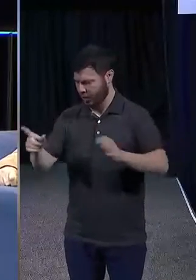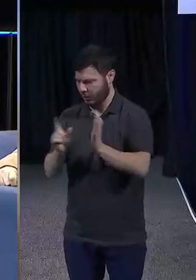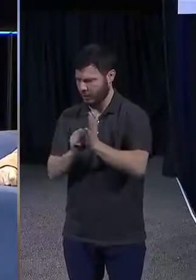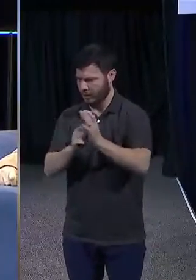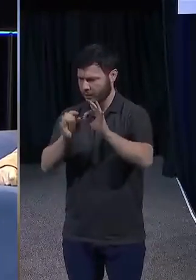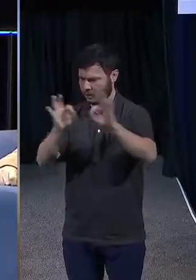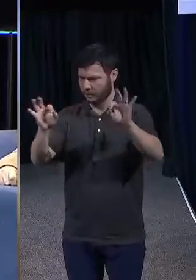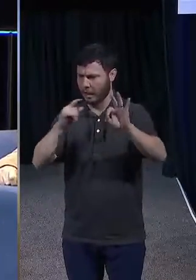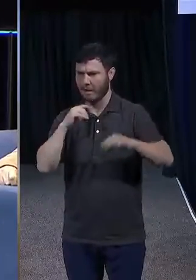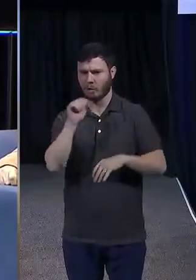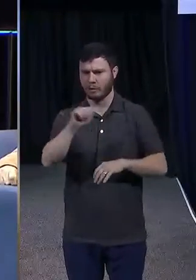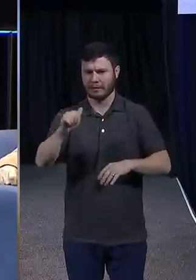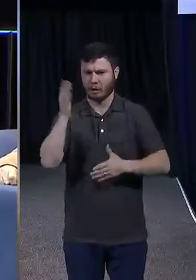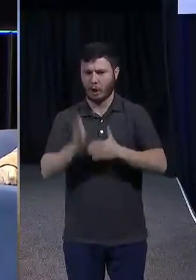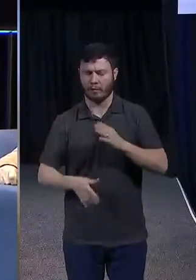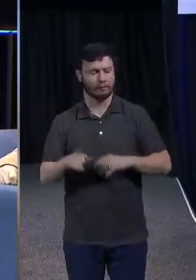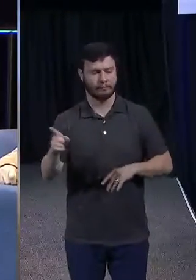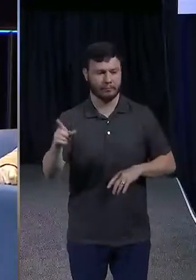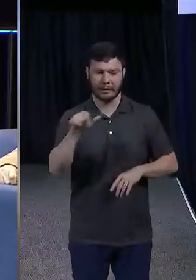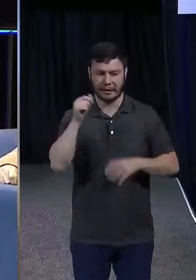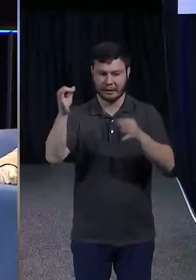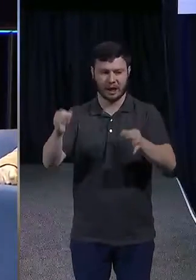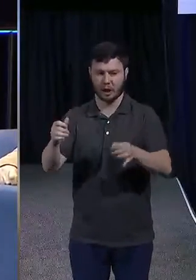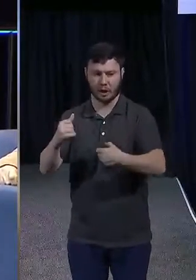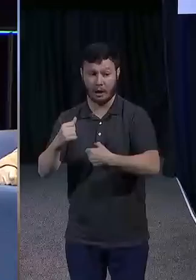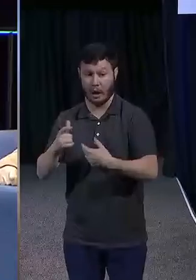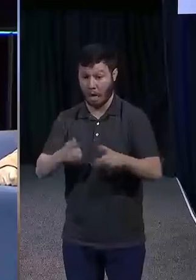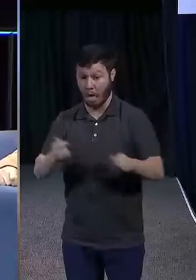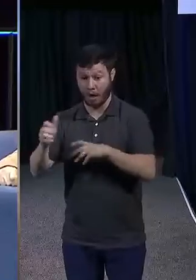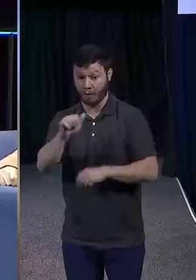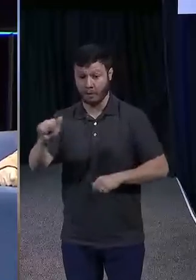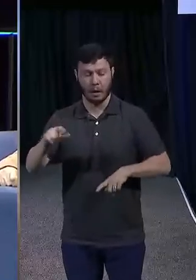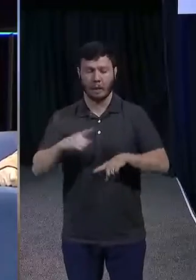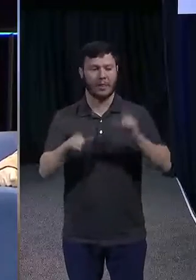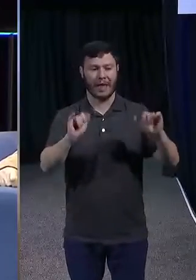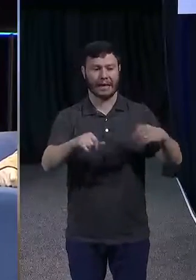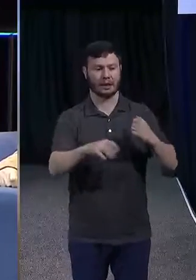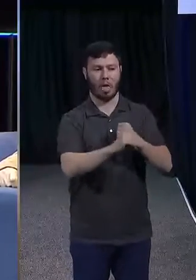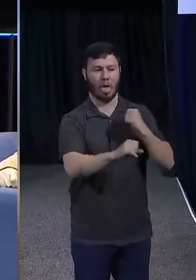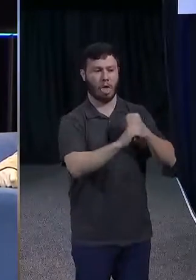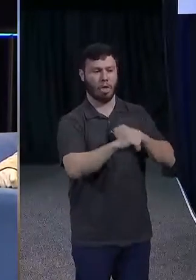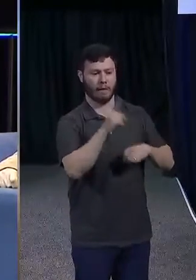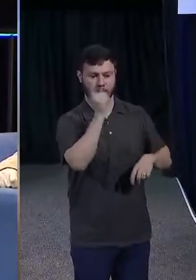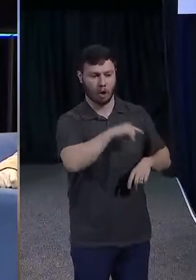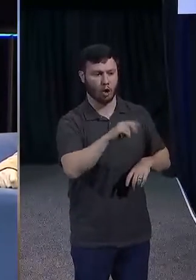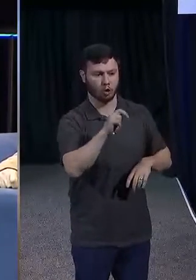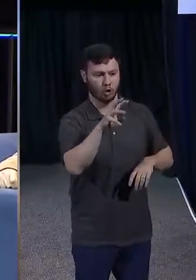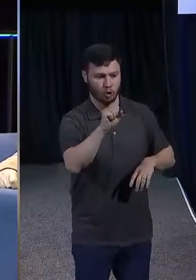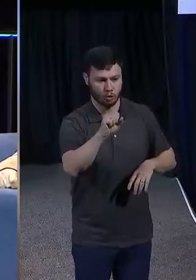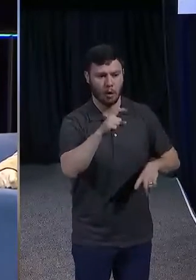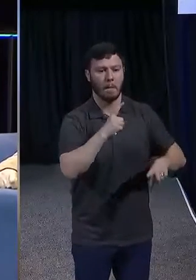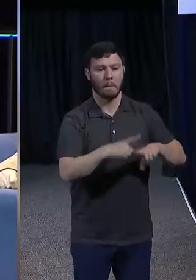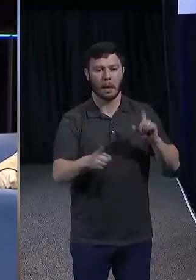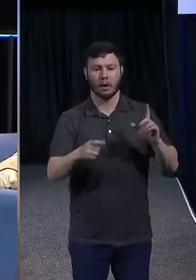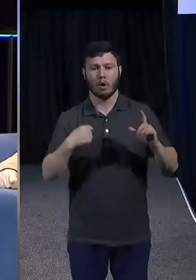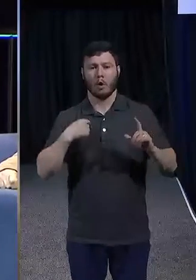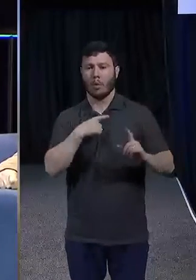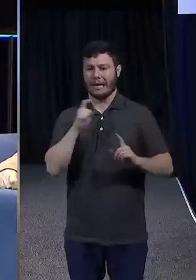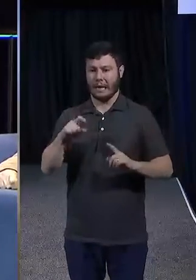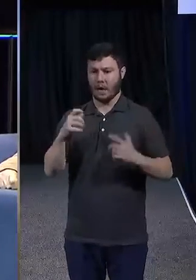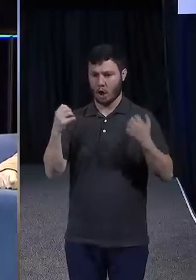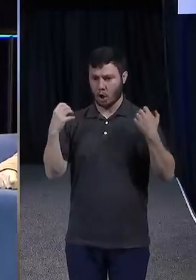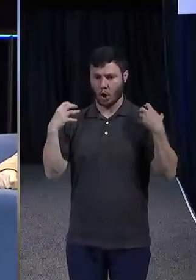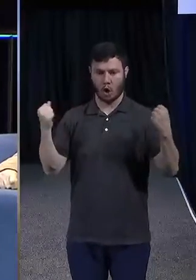action is over. That's not what the decision did, but that's part of the propaganda. And so it will take courage and commitment. It